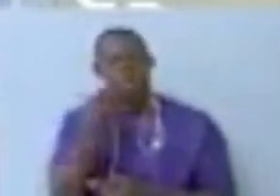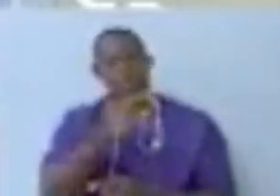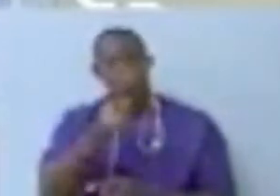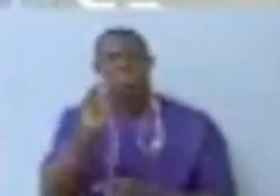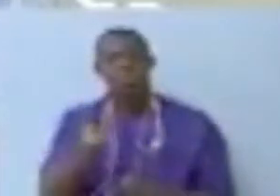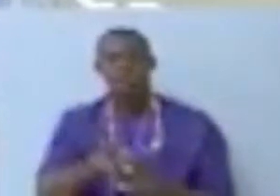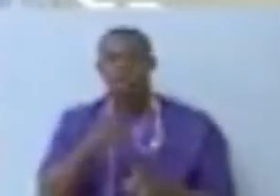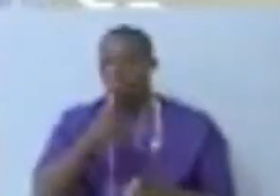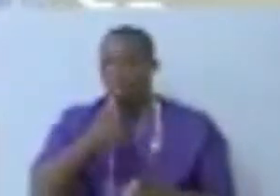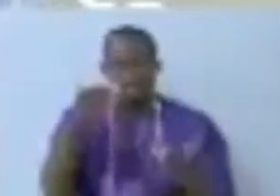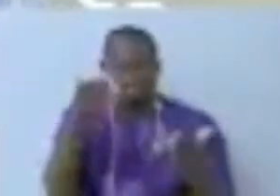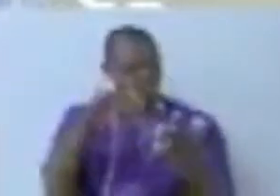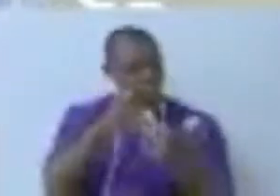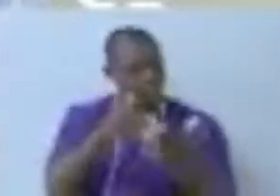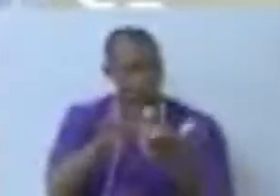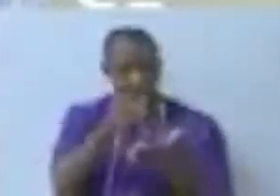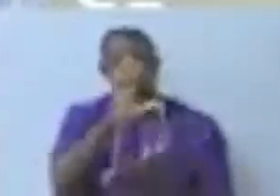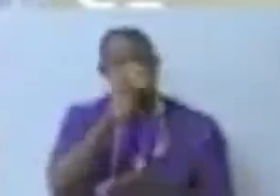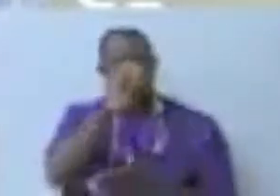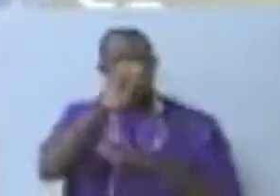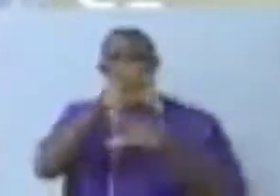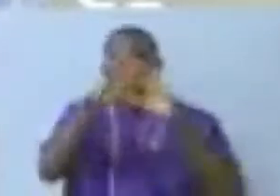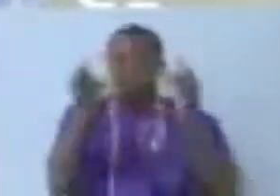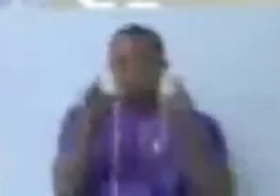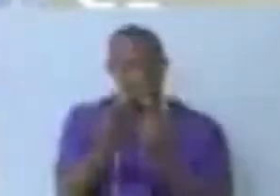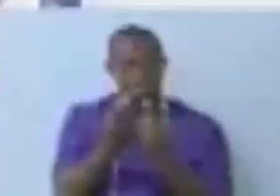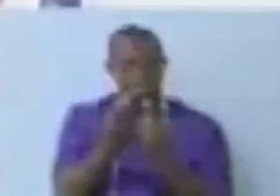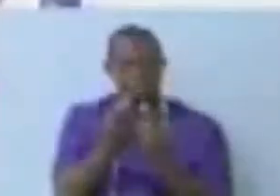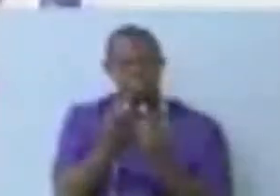will not force words into your mouth.